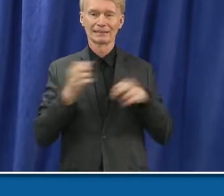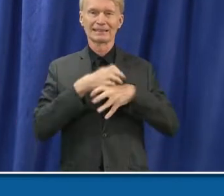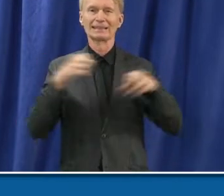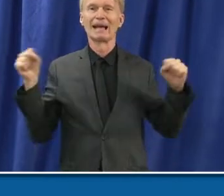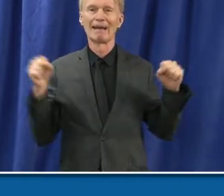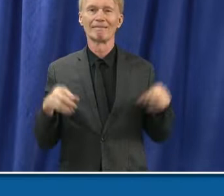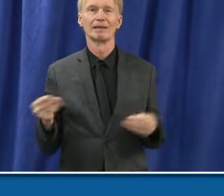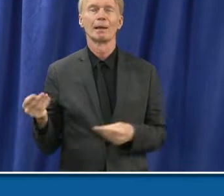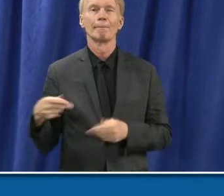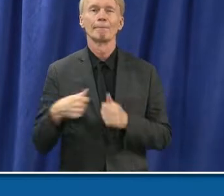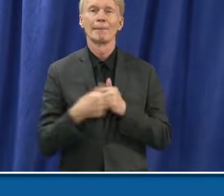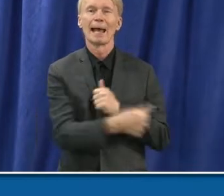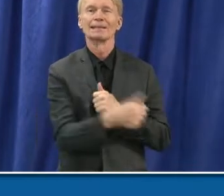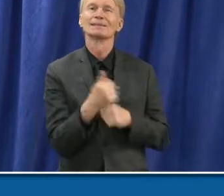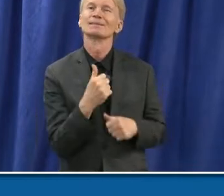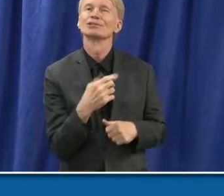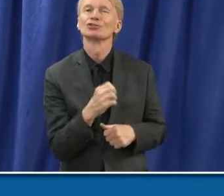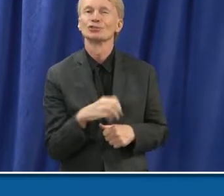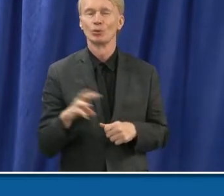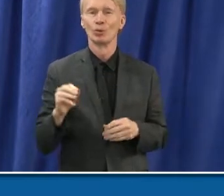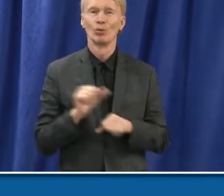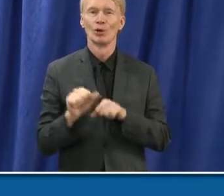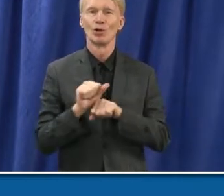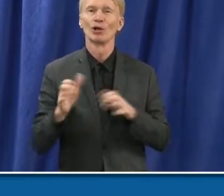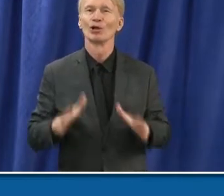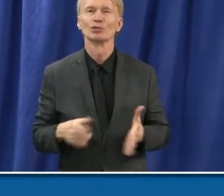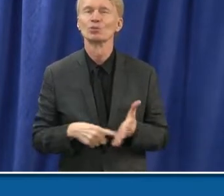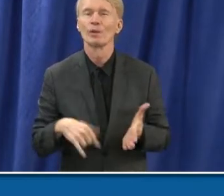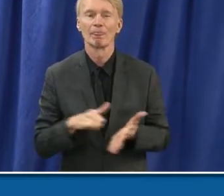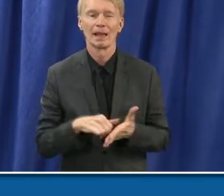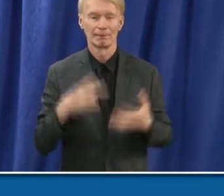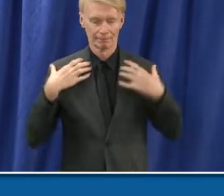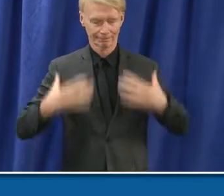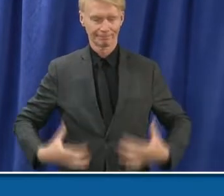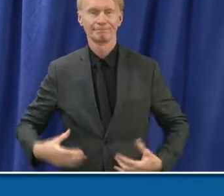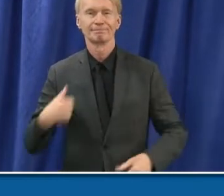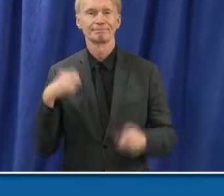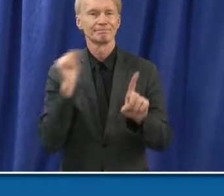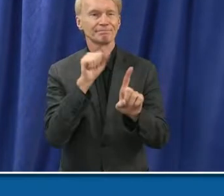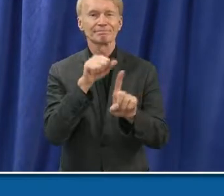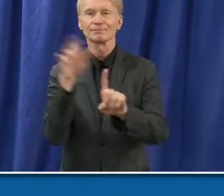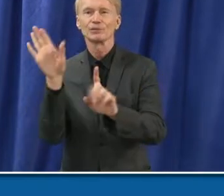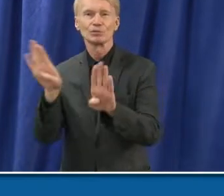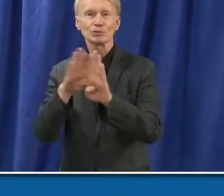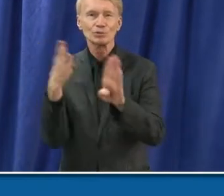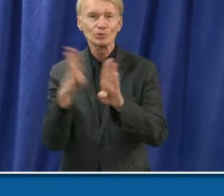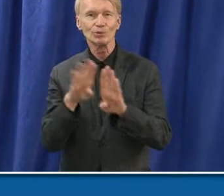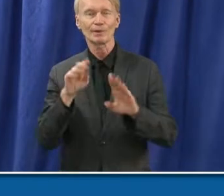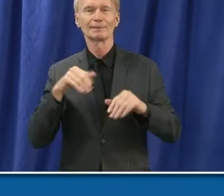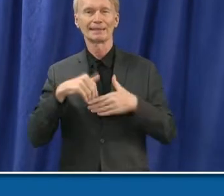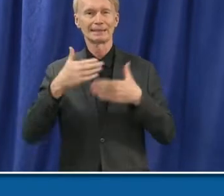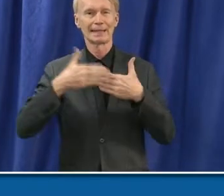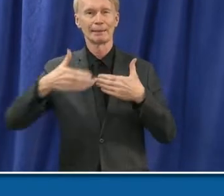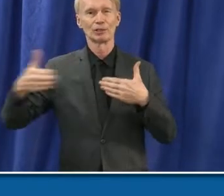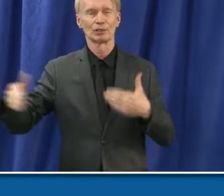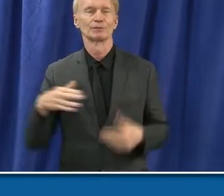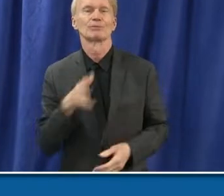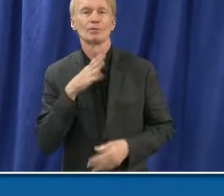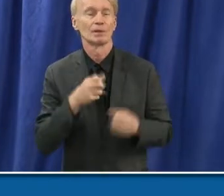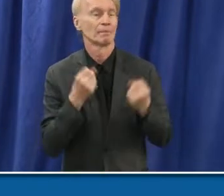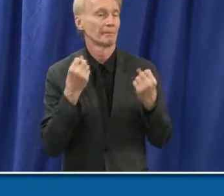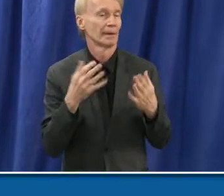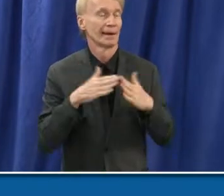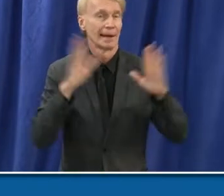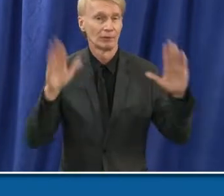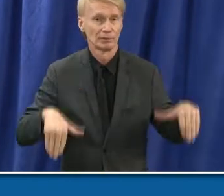They've been going door to door, bringing COVID care kits. So 150,000 households have already received or will receive